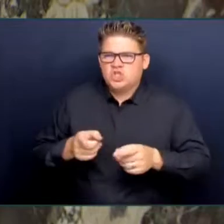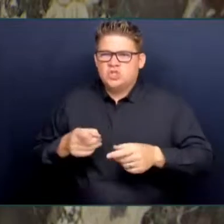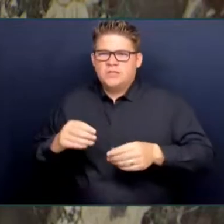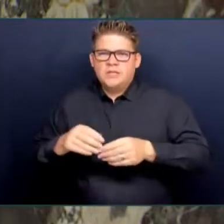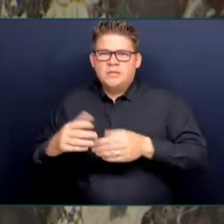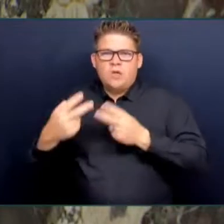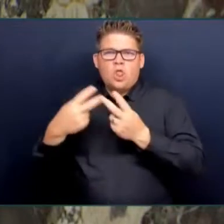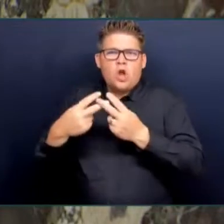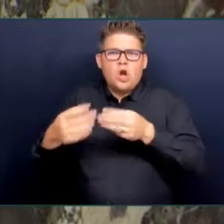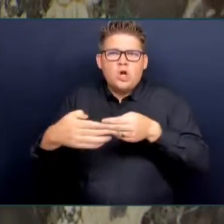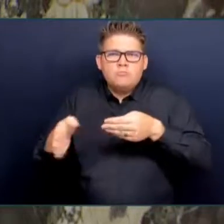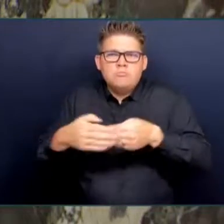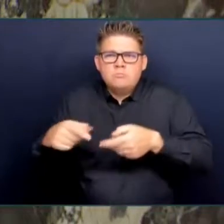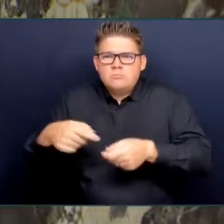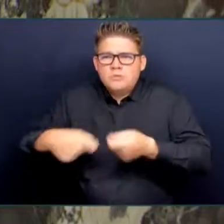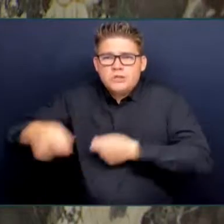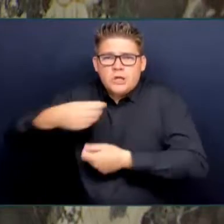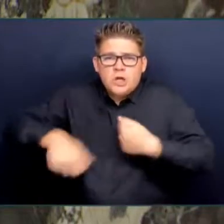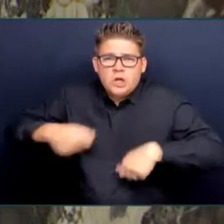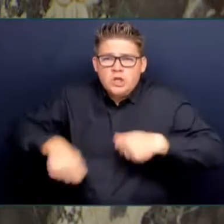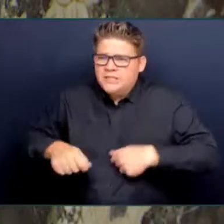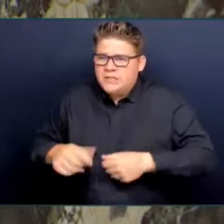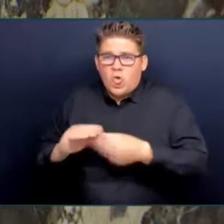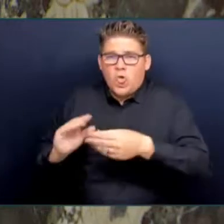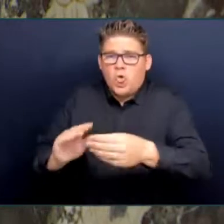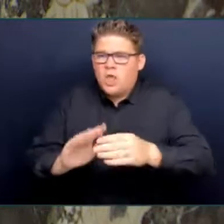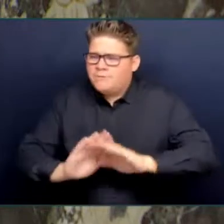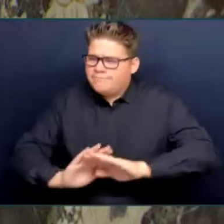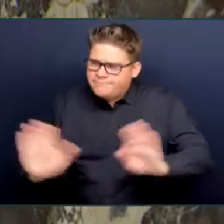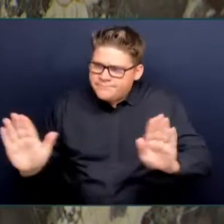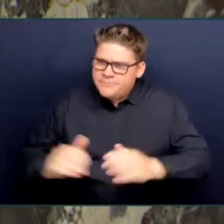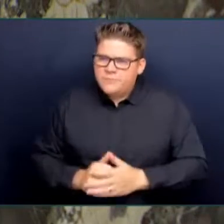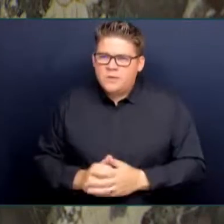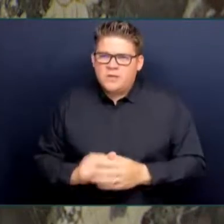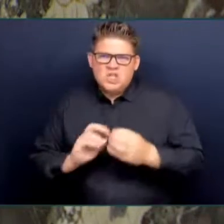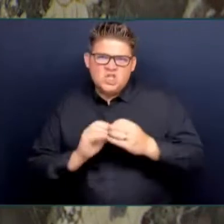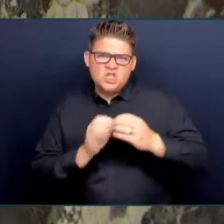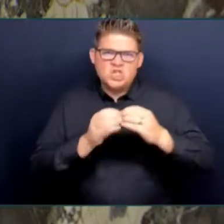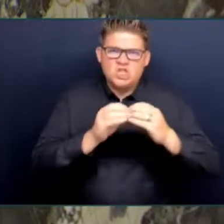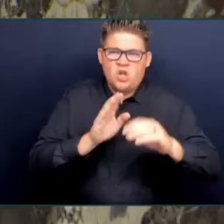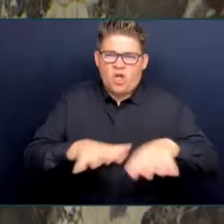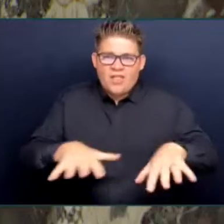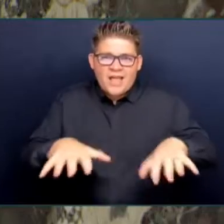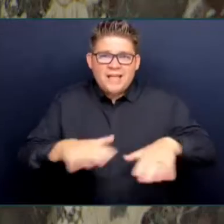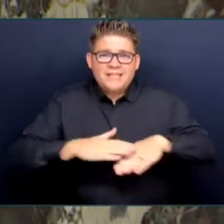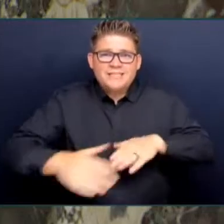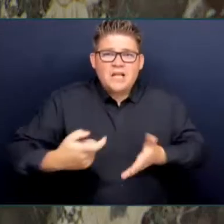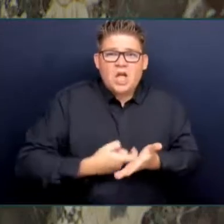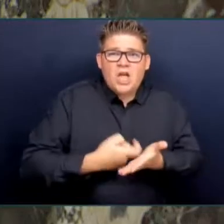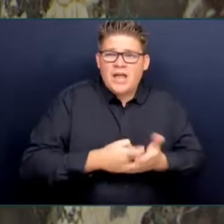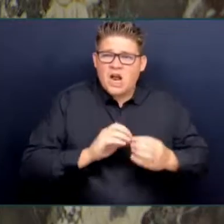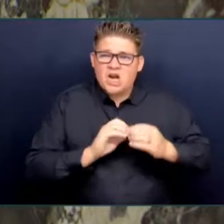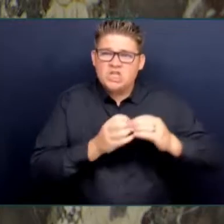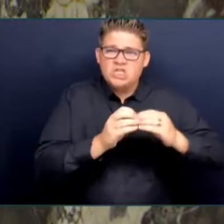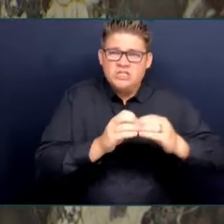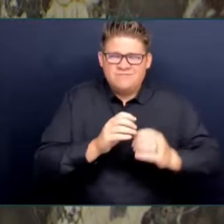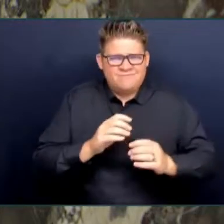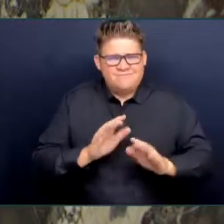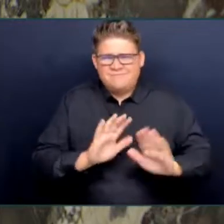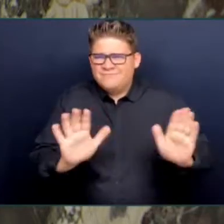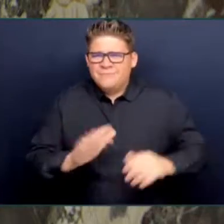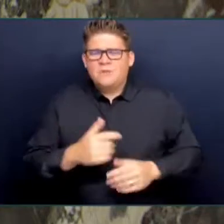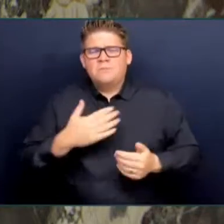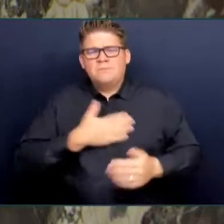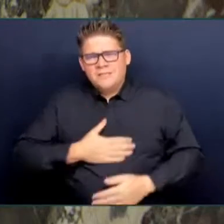on-the-ice skills that are more important than the safety of women and girls and others in your community. Finally, lead in